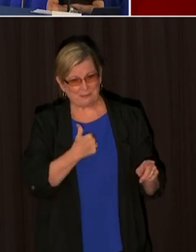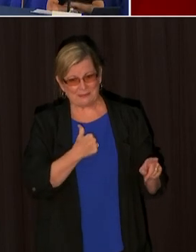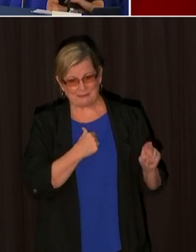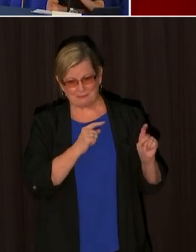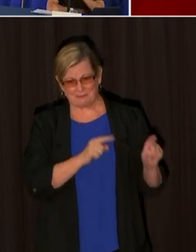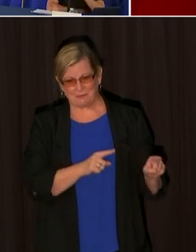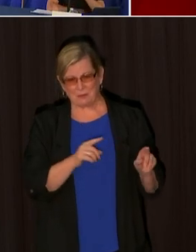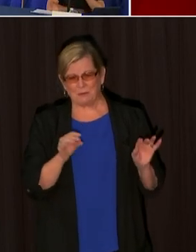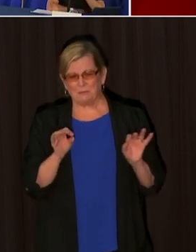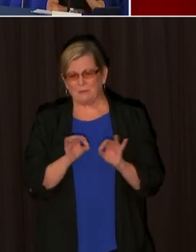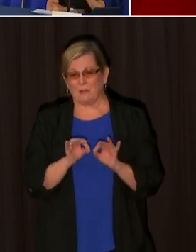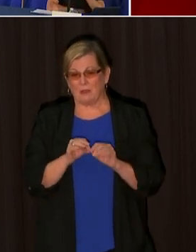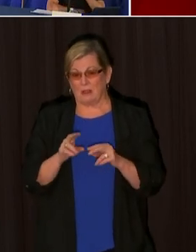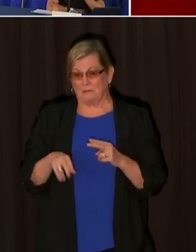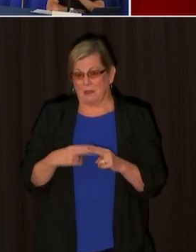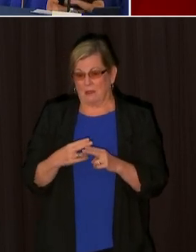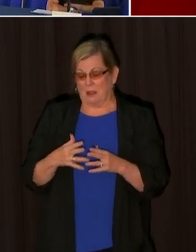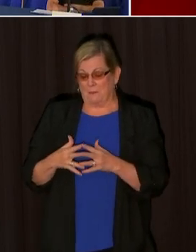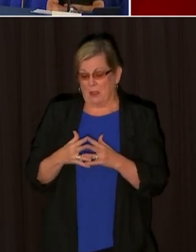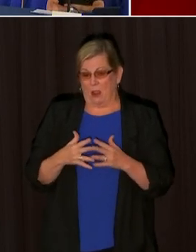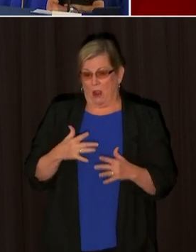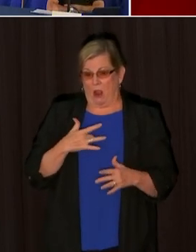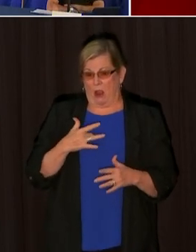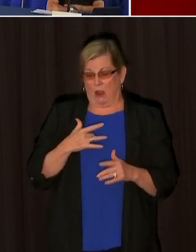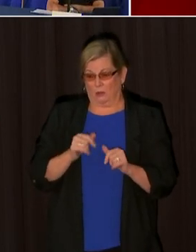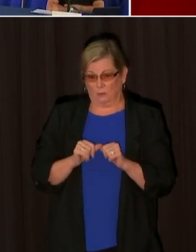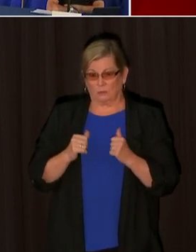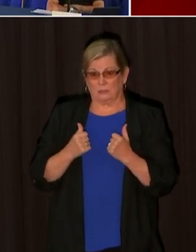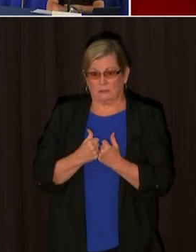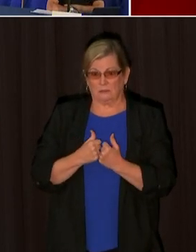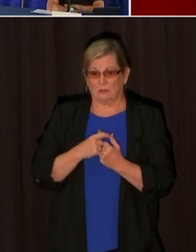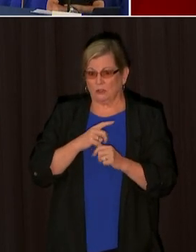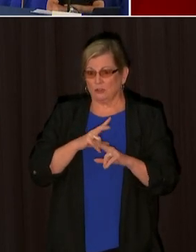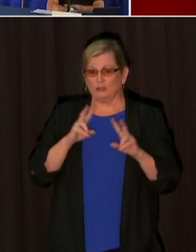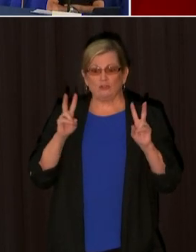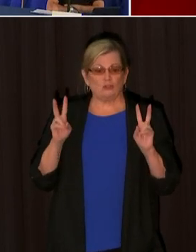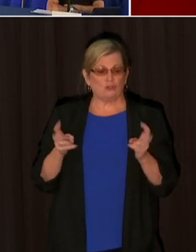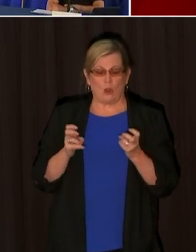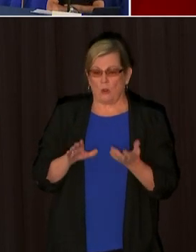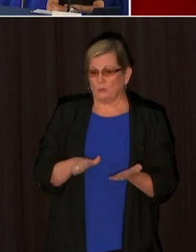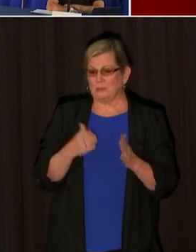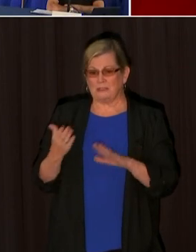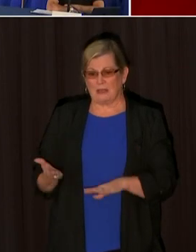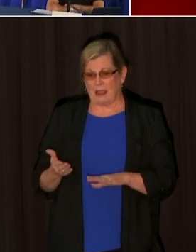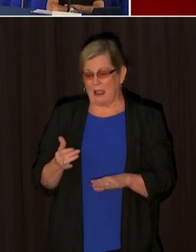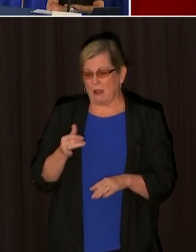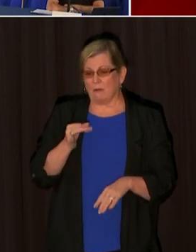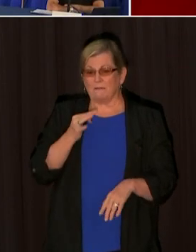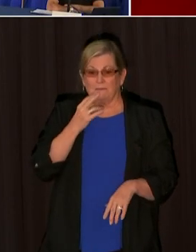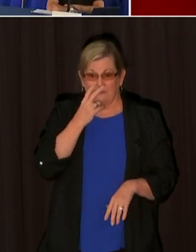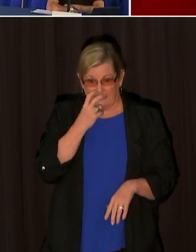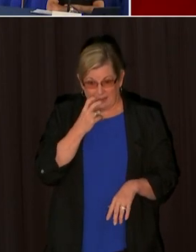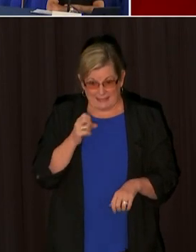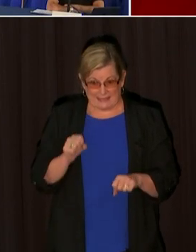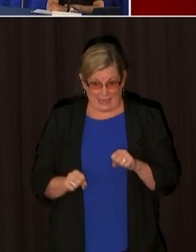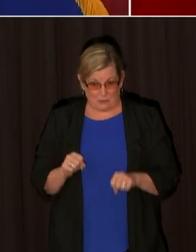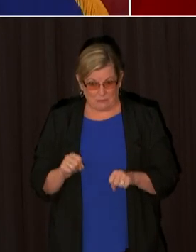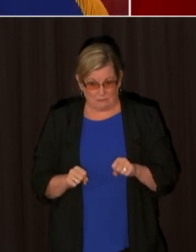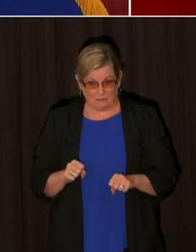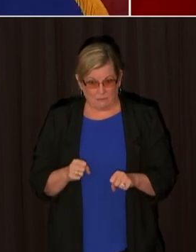Heart Association launched this campaign, Don't Die of Doubt, for those reasons that Ms. Bowen just actually went